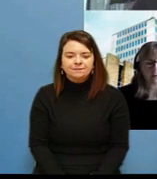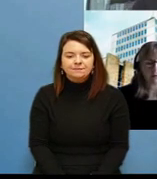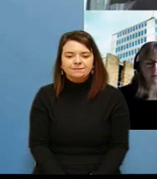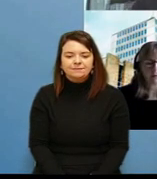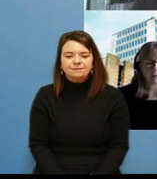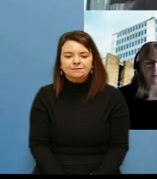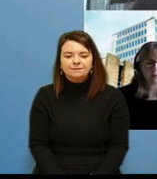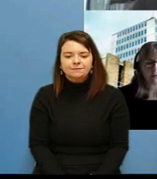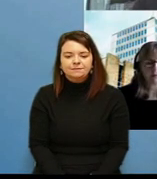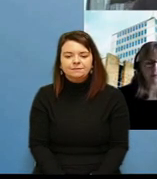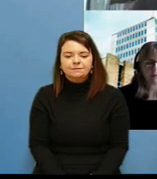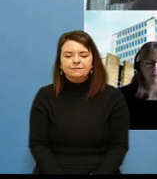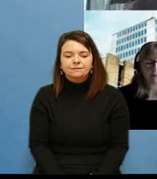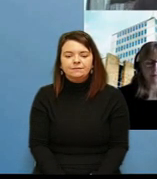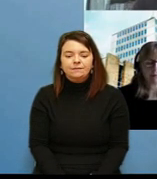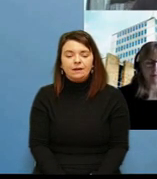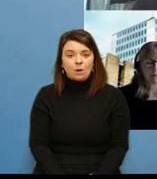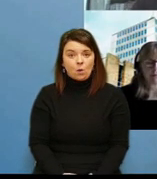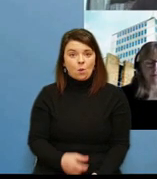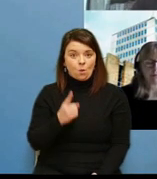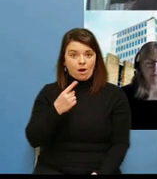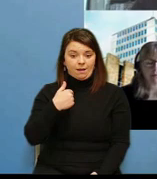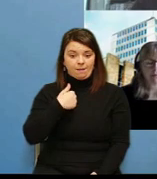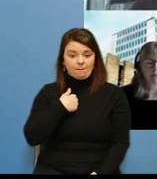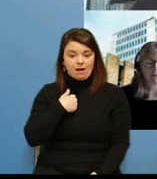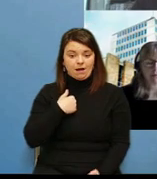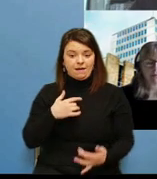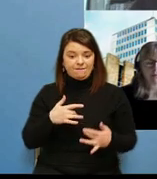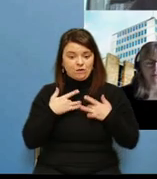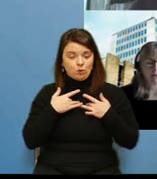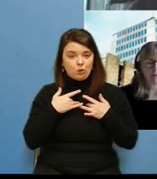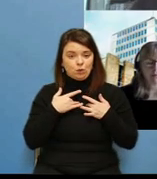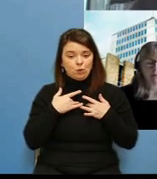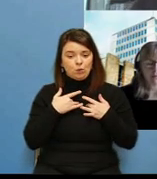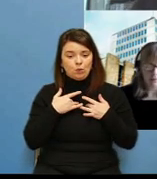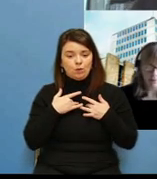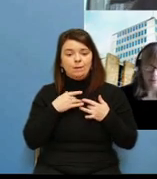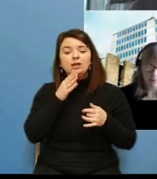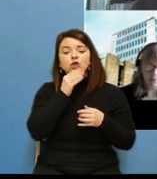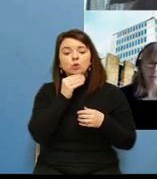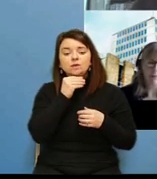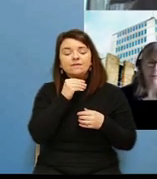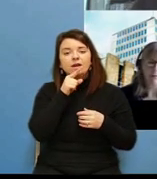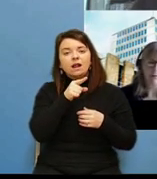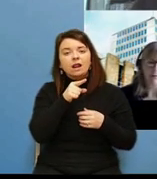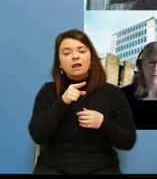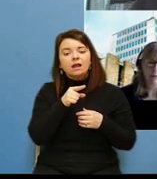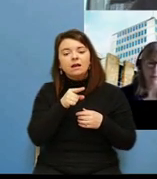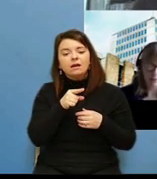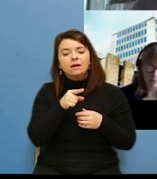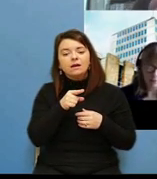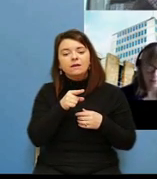received. Yeah, many thanks, Bill. One observation from my side is probably it's